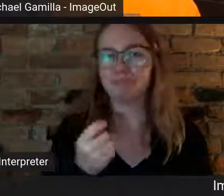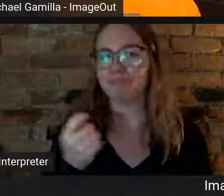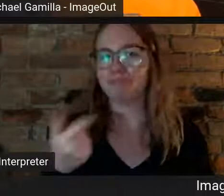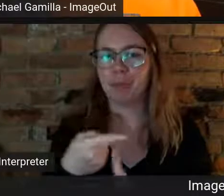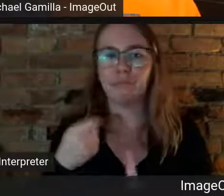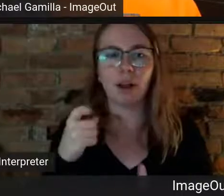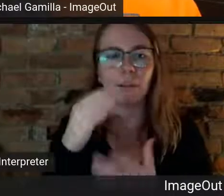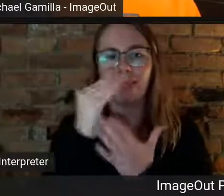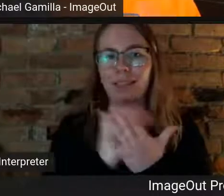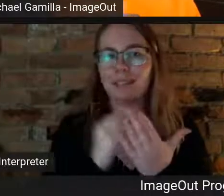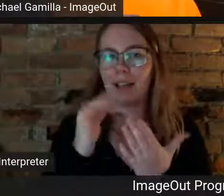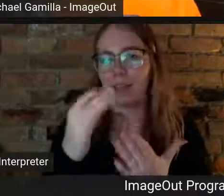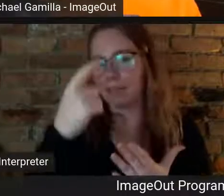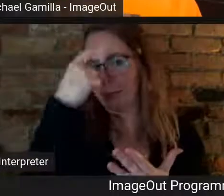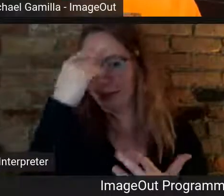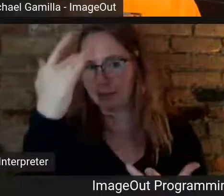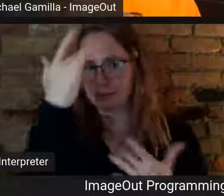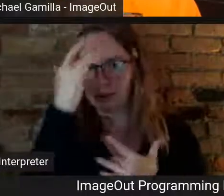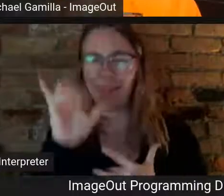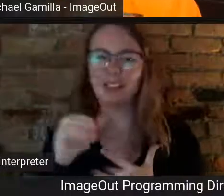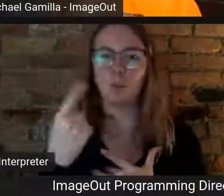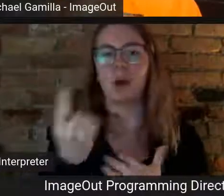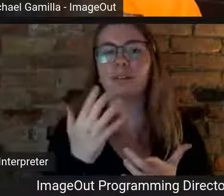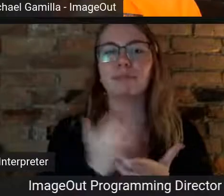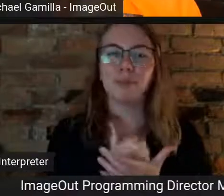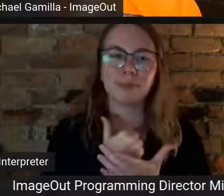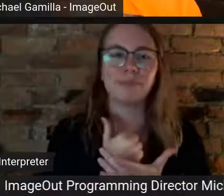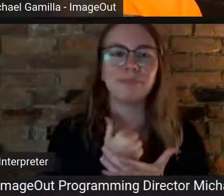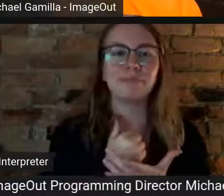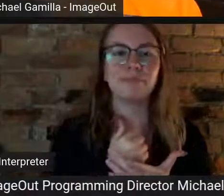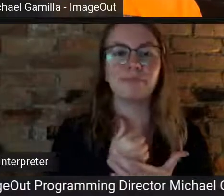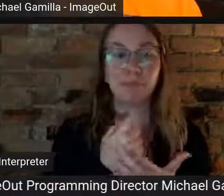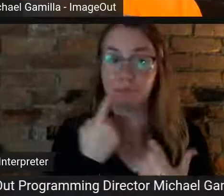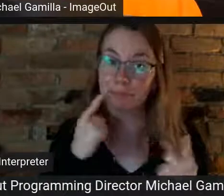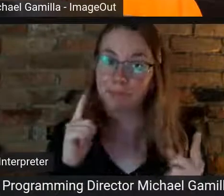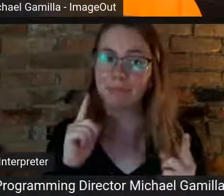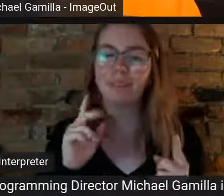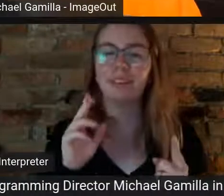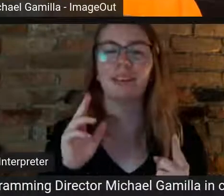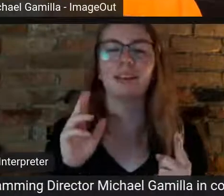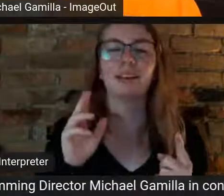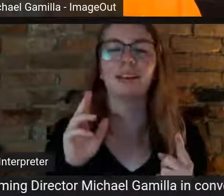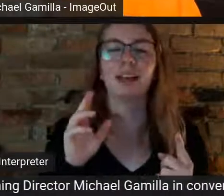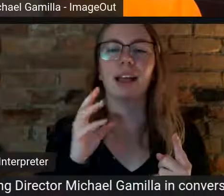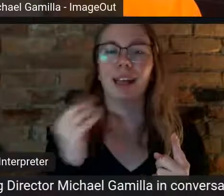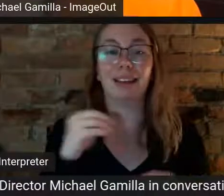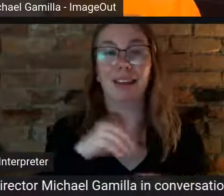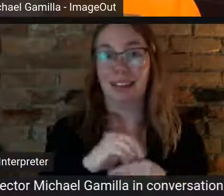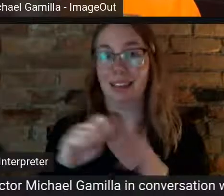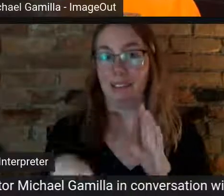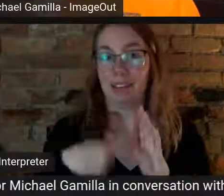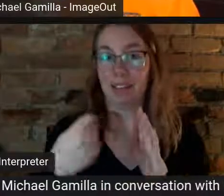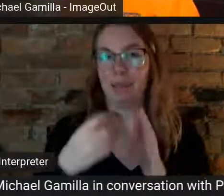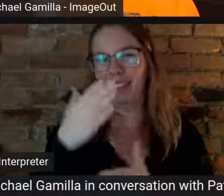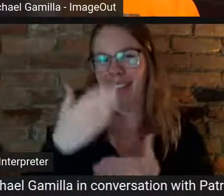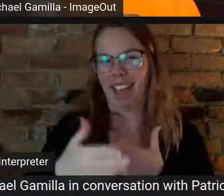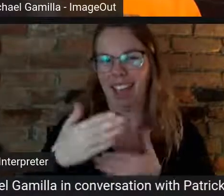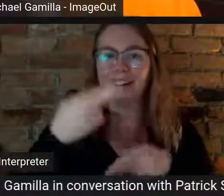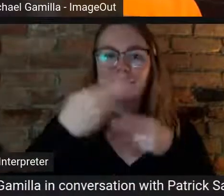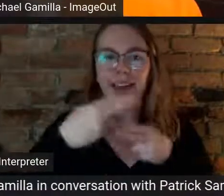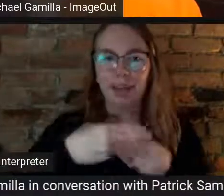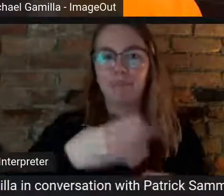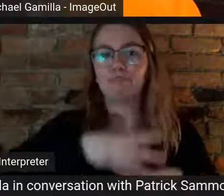disorders. And it's just one win. And in your in the credits of your film, you started to